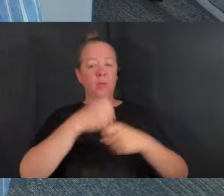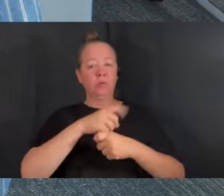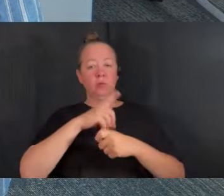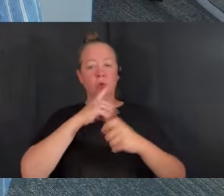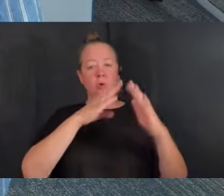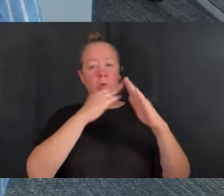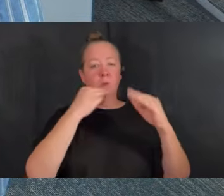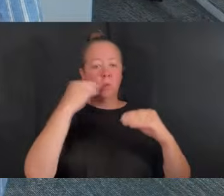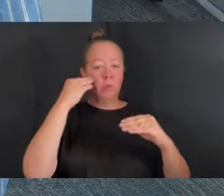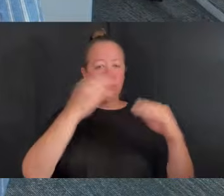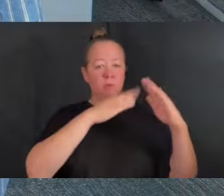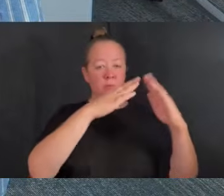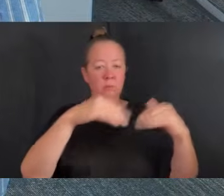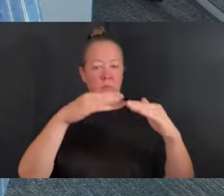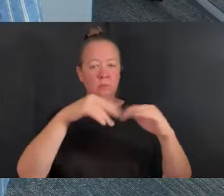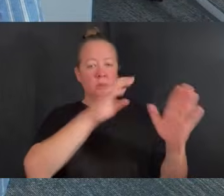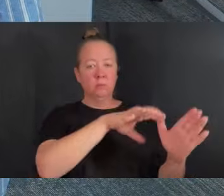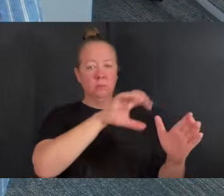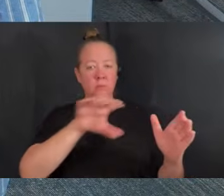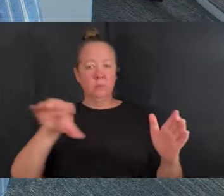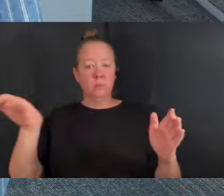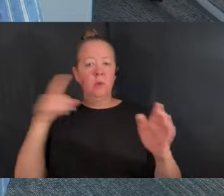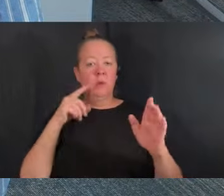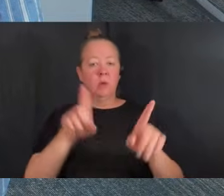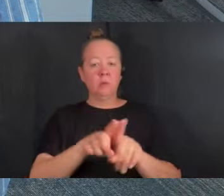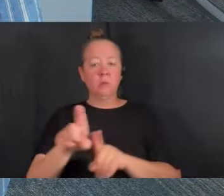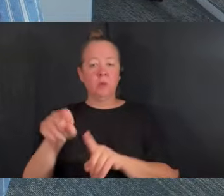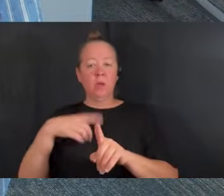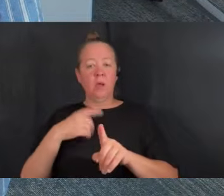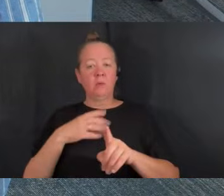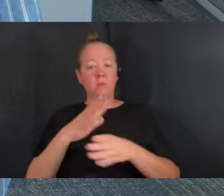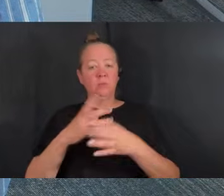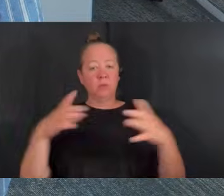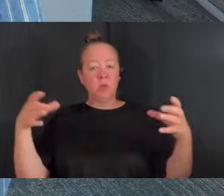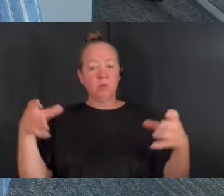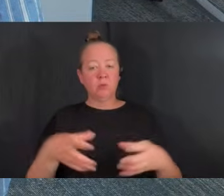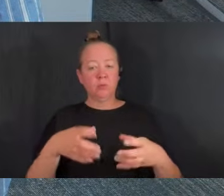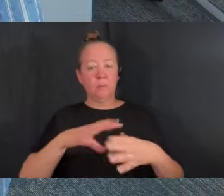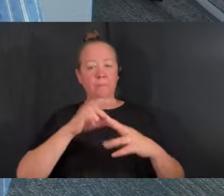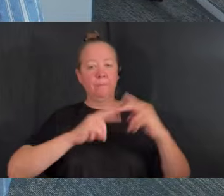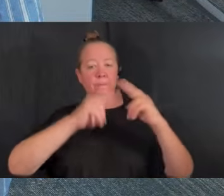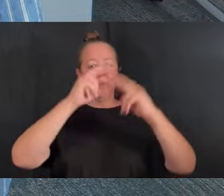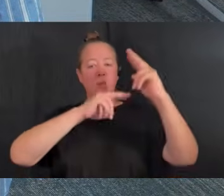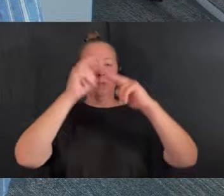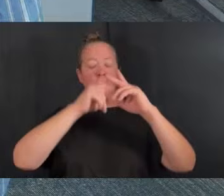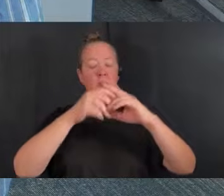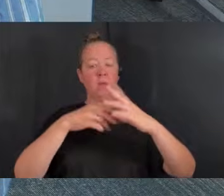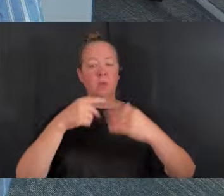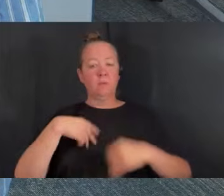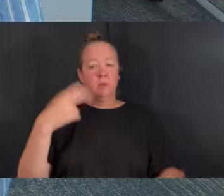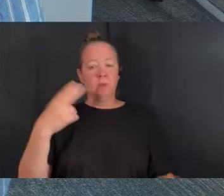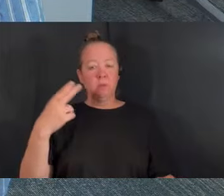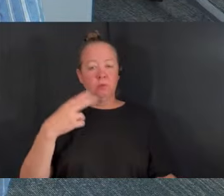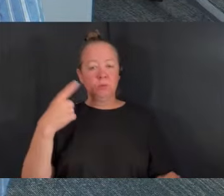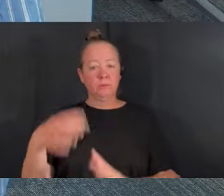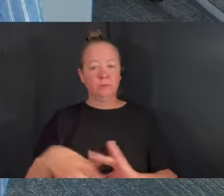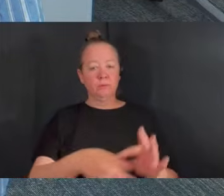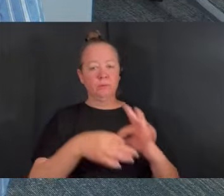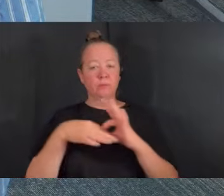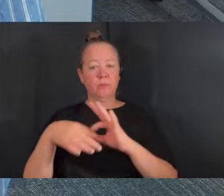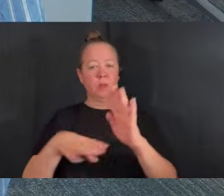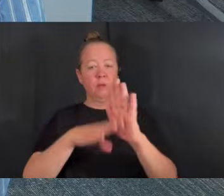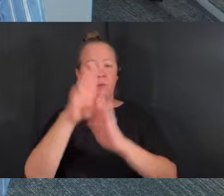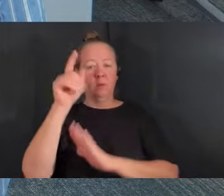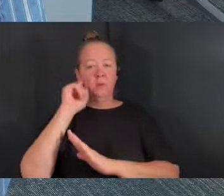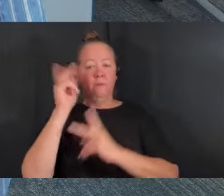of buildings that are united by physical and historical development and visual continuity. Due to restrictive covenants,